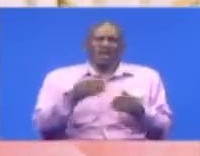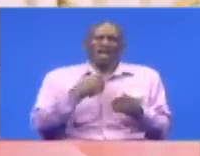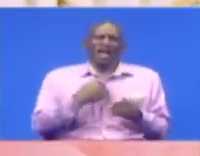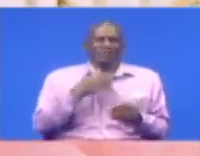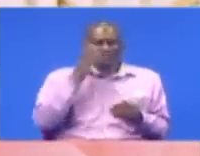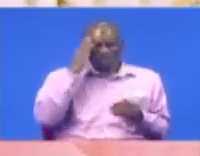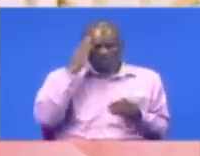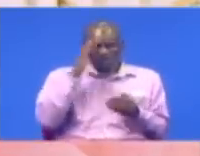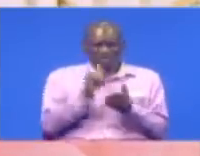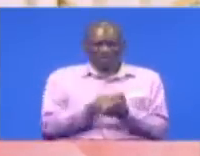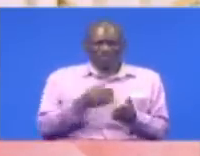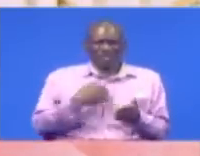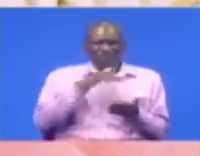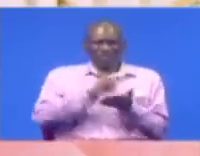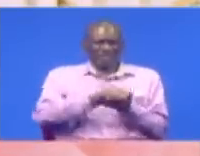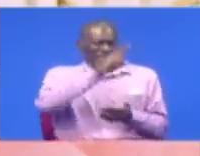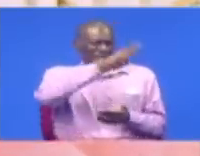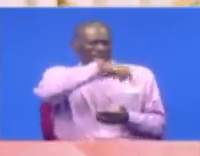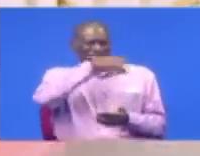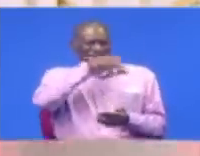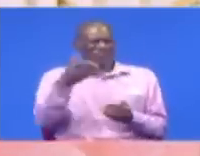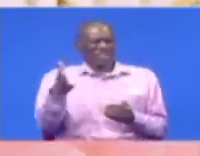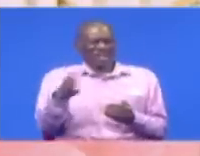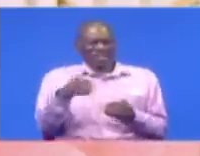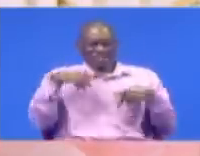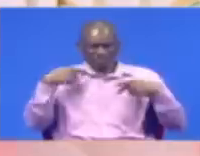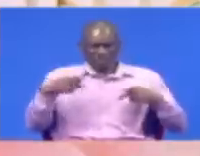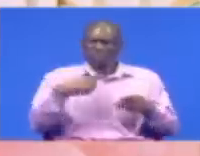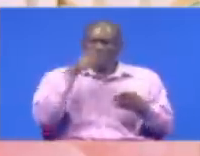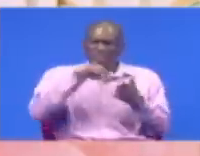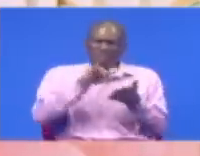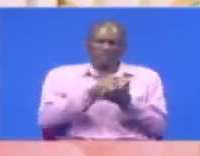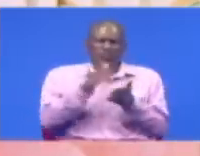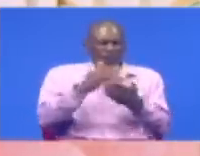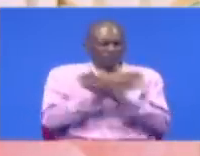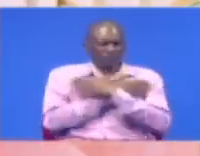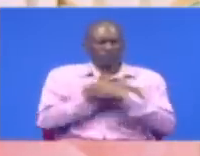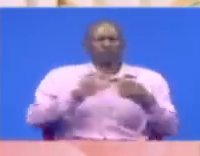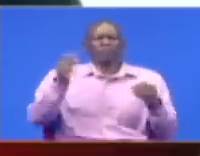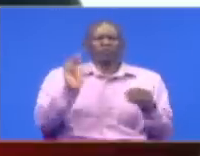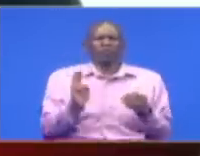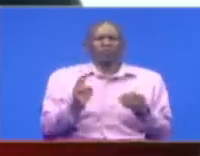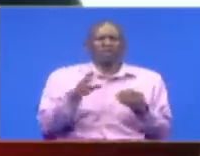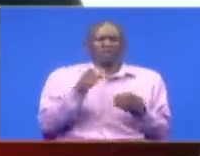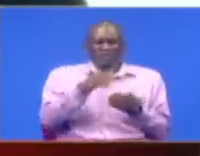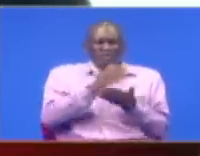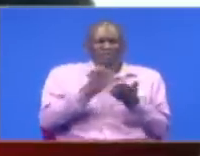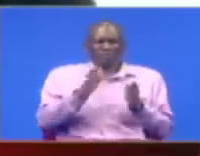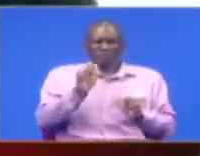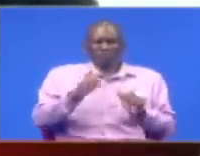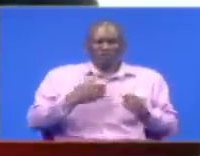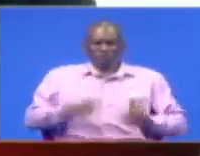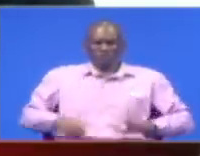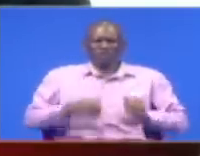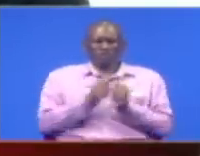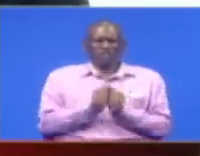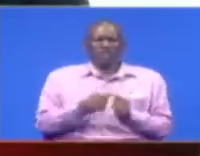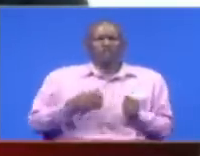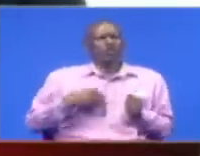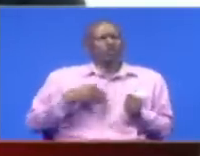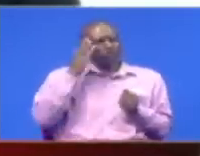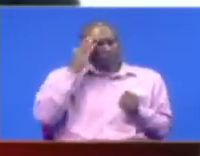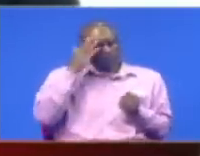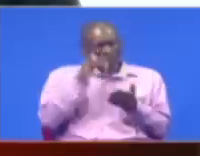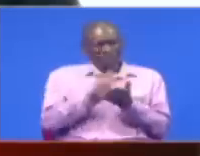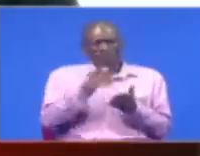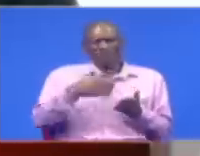known that there is that perception out there, because it's something you have to live with, isn't it? Having known there is that perception out